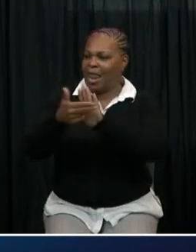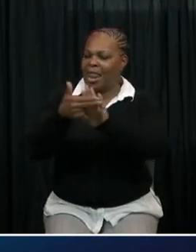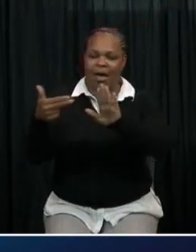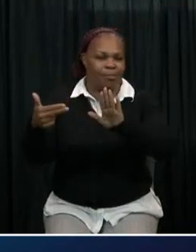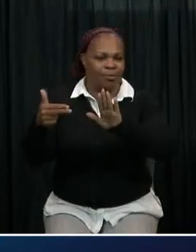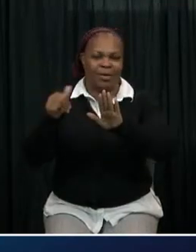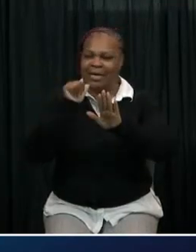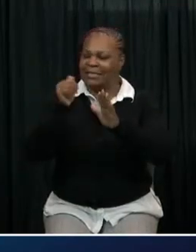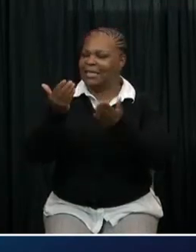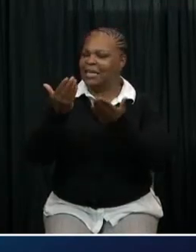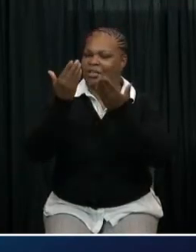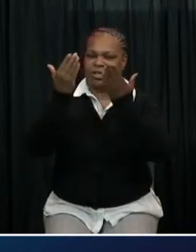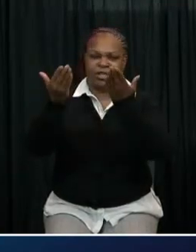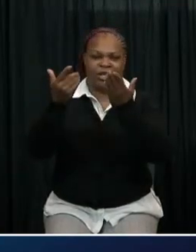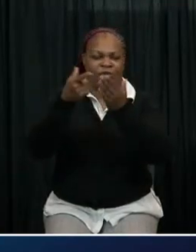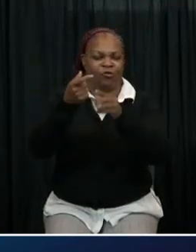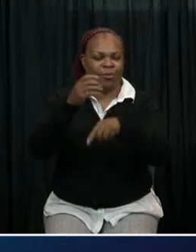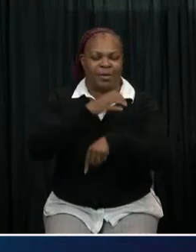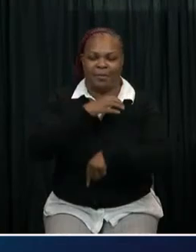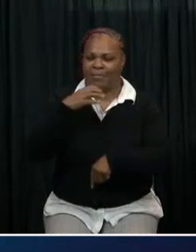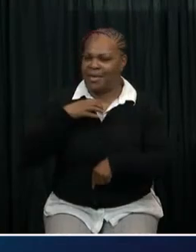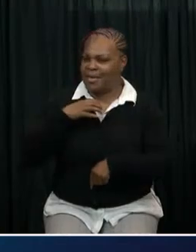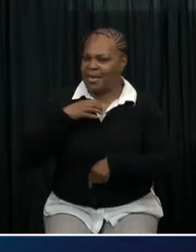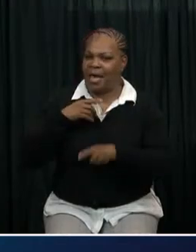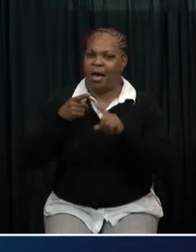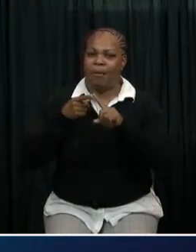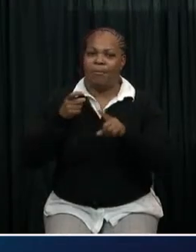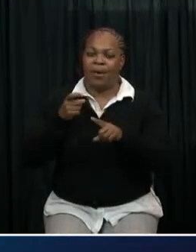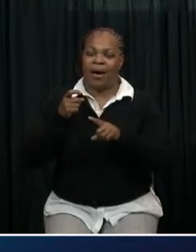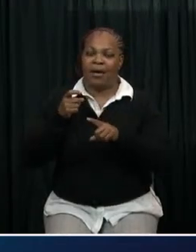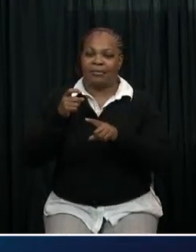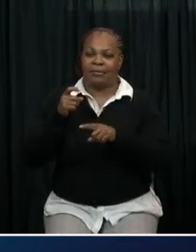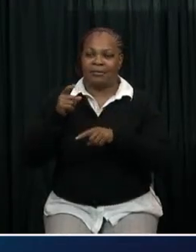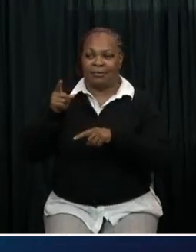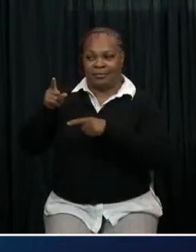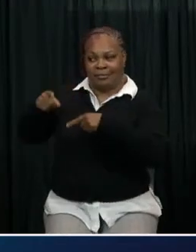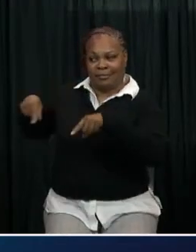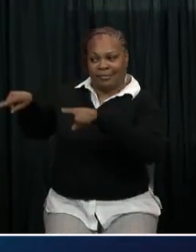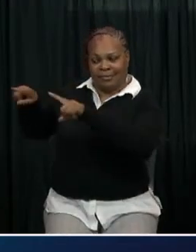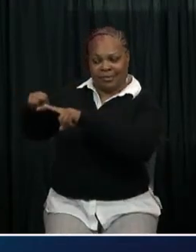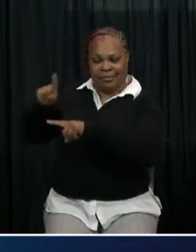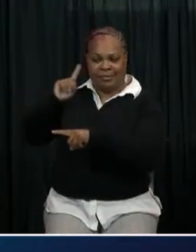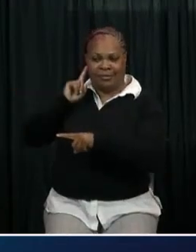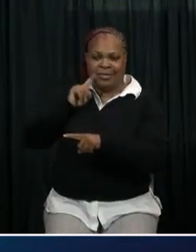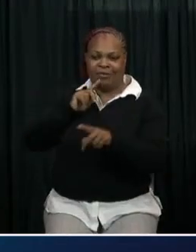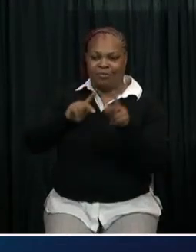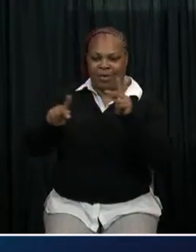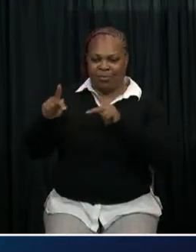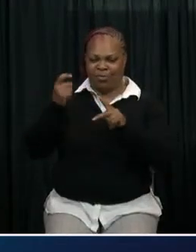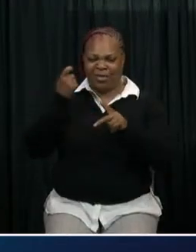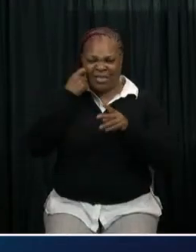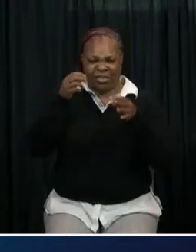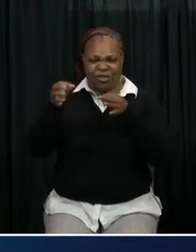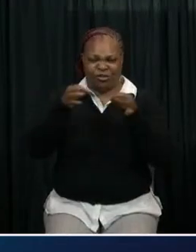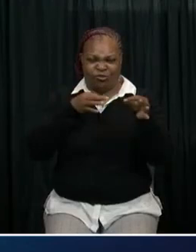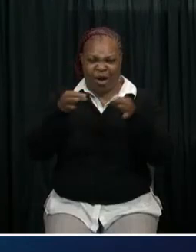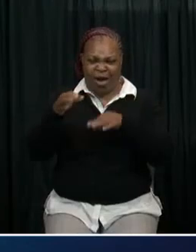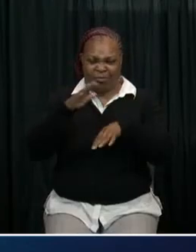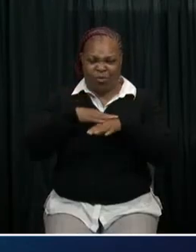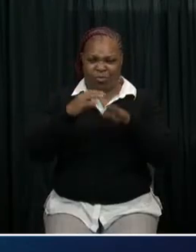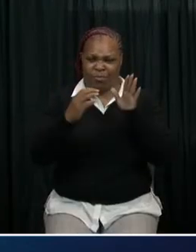suggestion from the committee. This came from the exact people that now we are describing on this